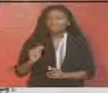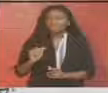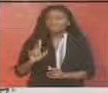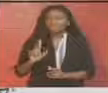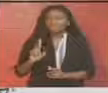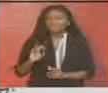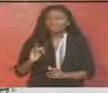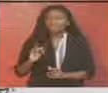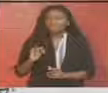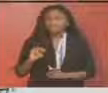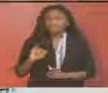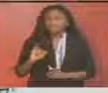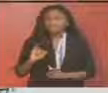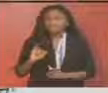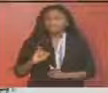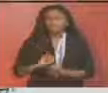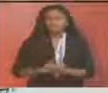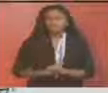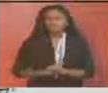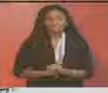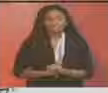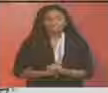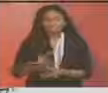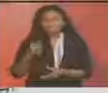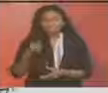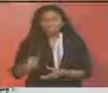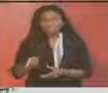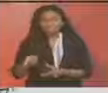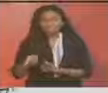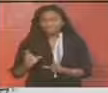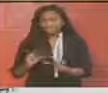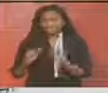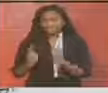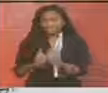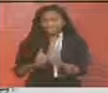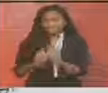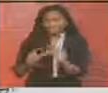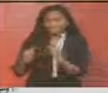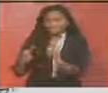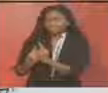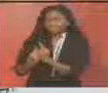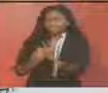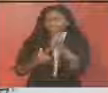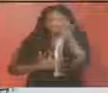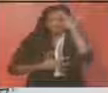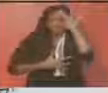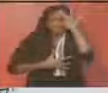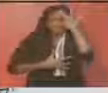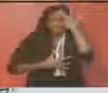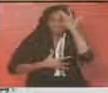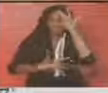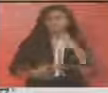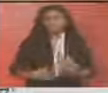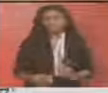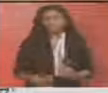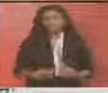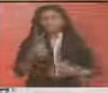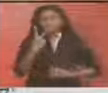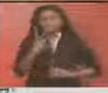3 major clusters setting up, and those clusters would have been possibly involving 2 families, places of